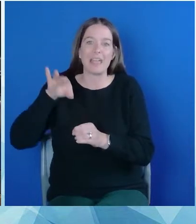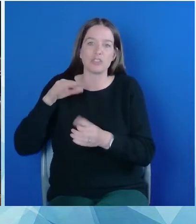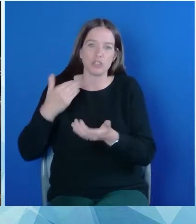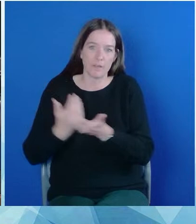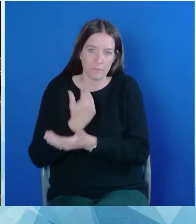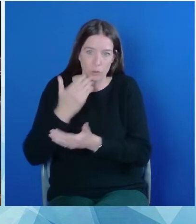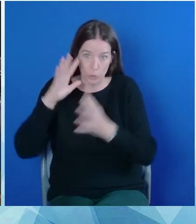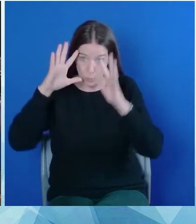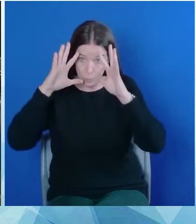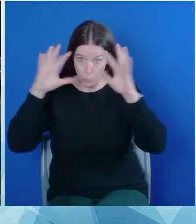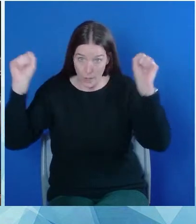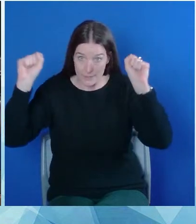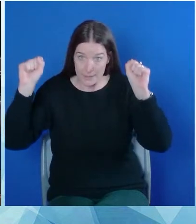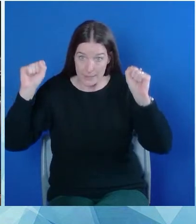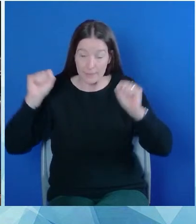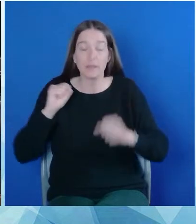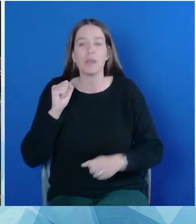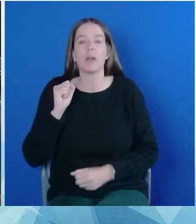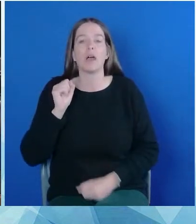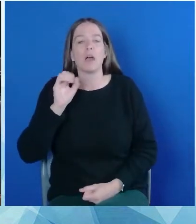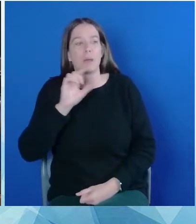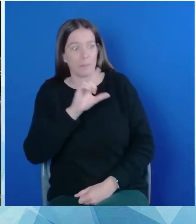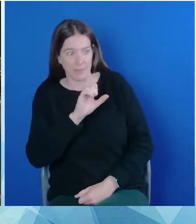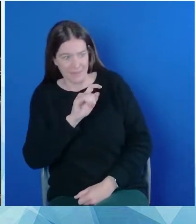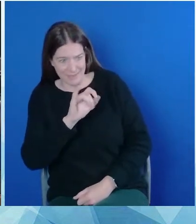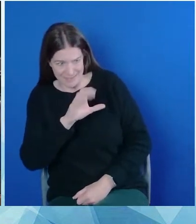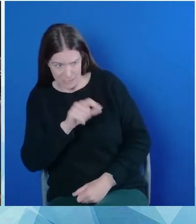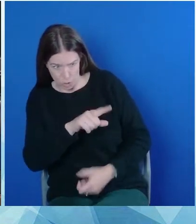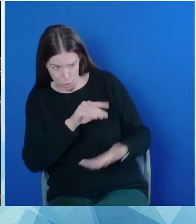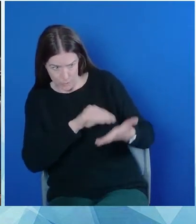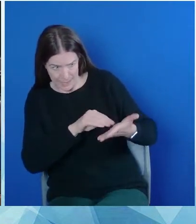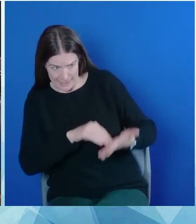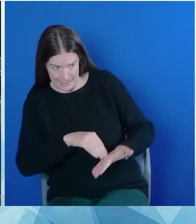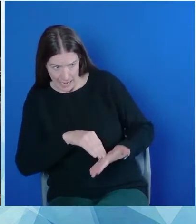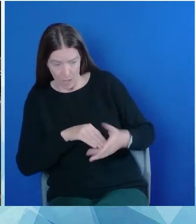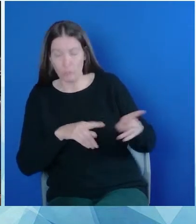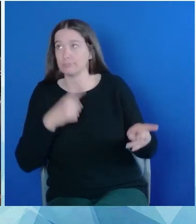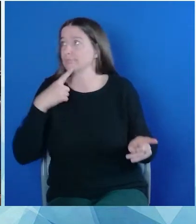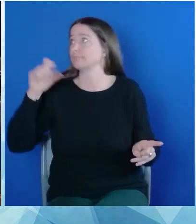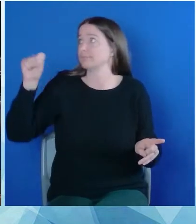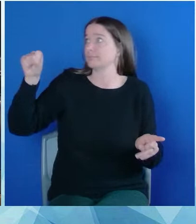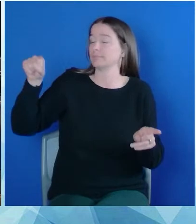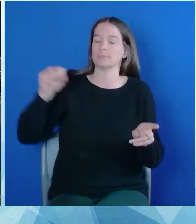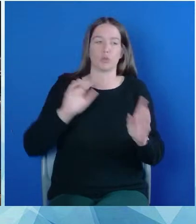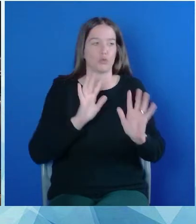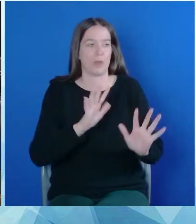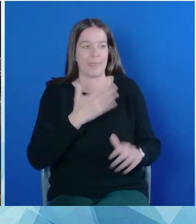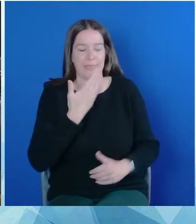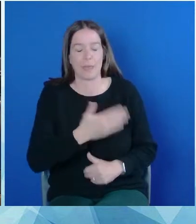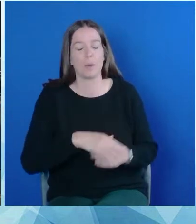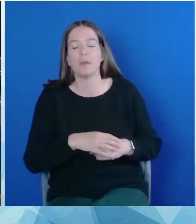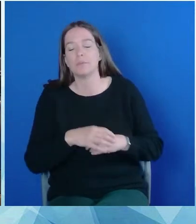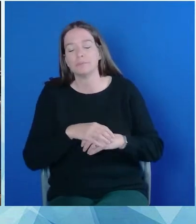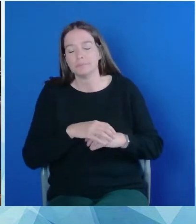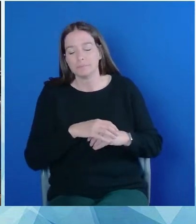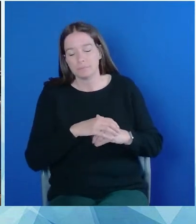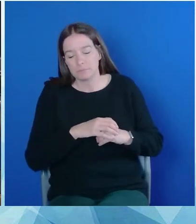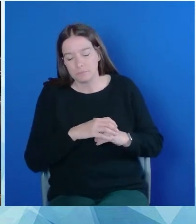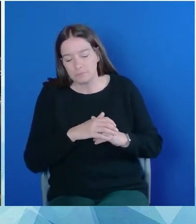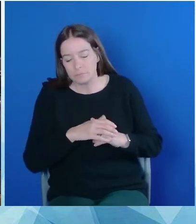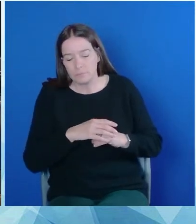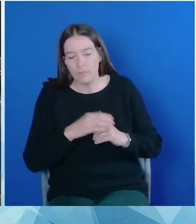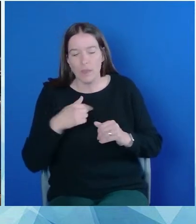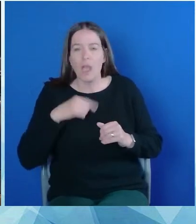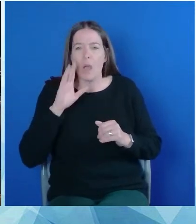Leticia, are you taking these down? Awesome. Thank you. I would like to